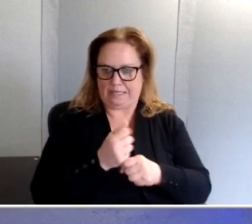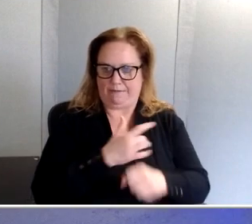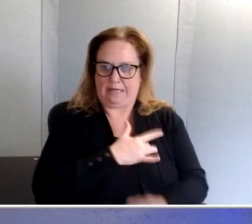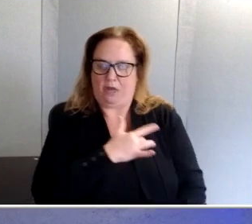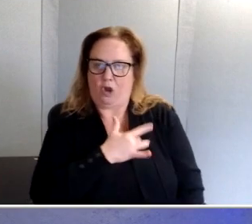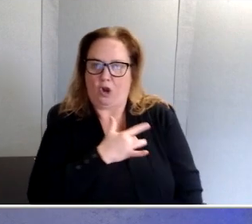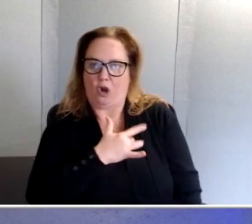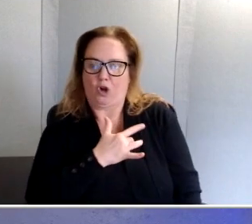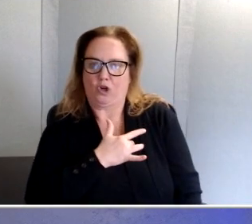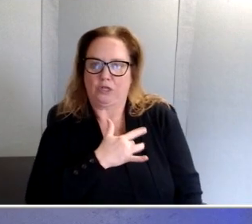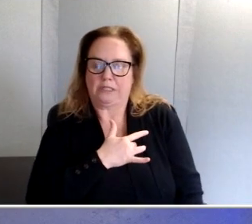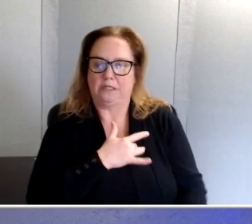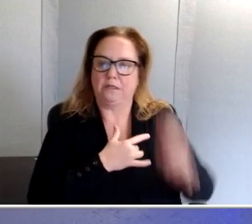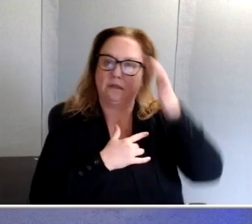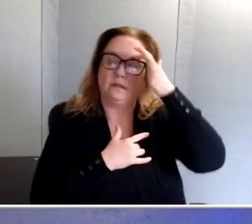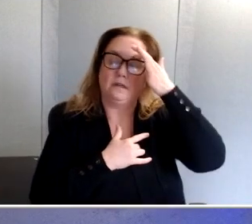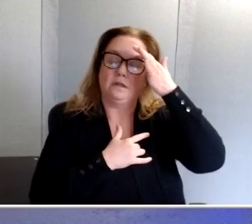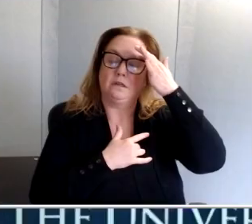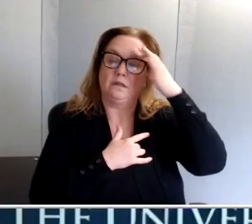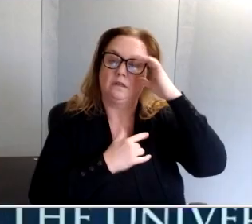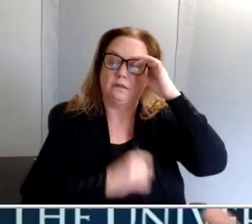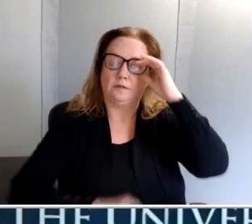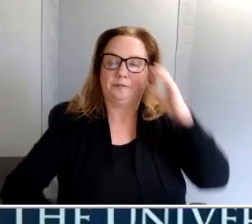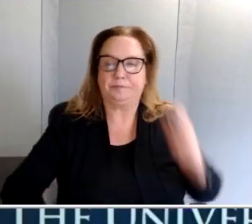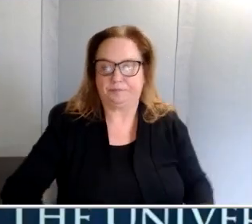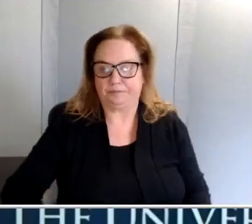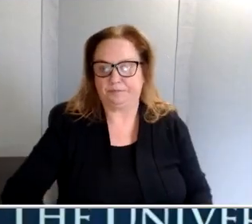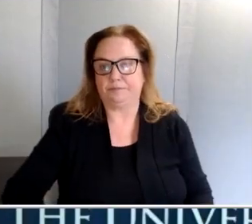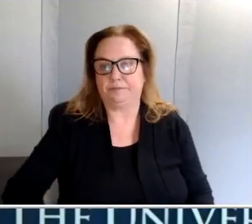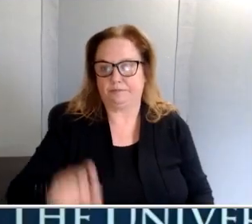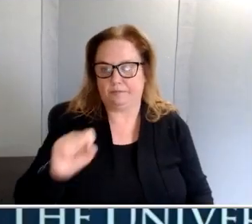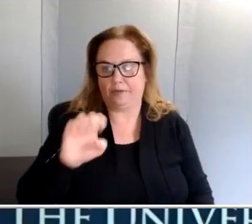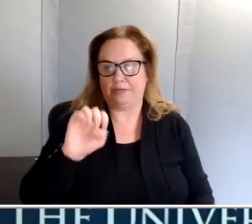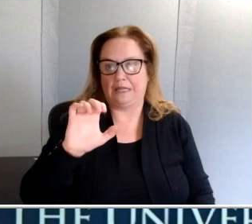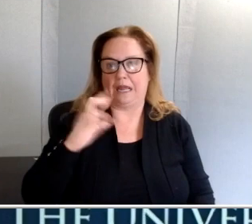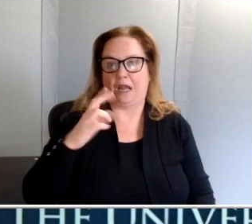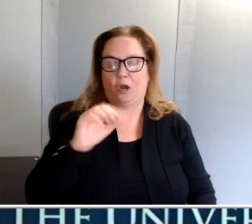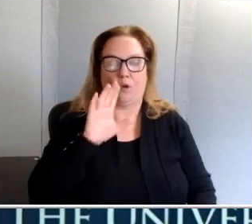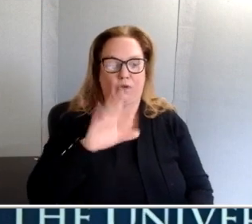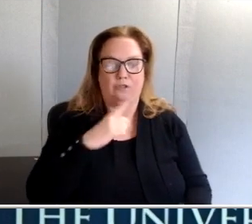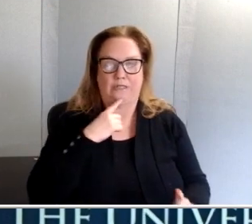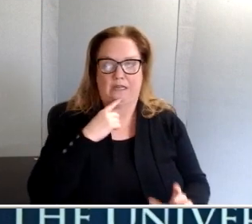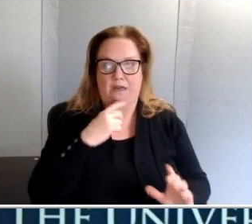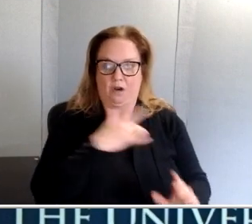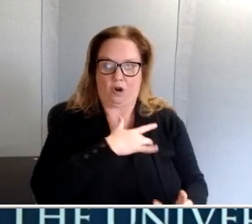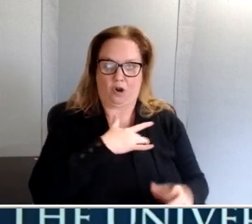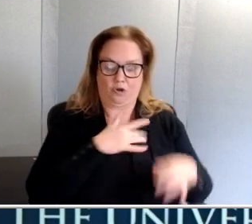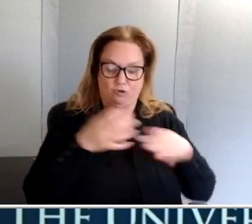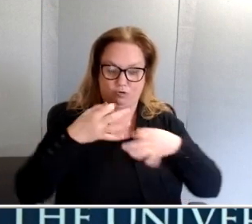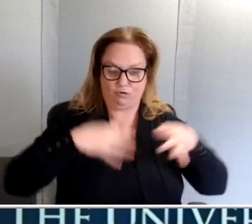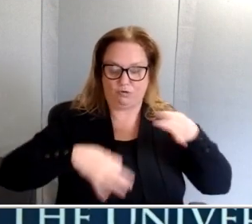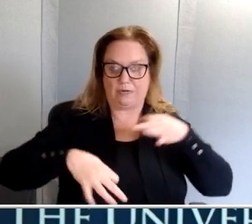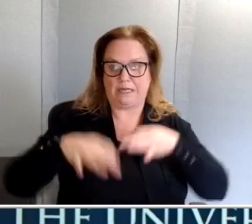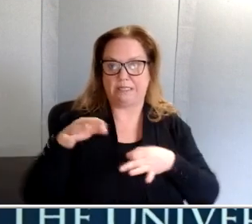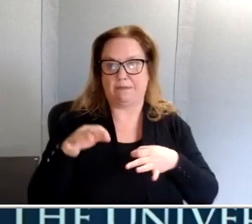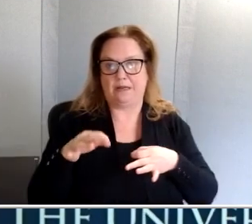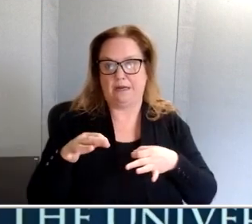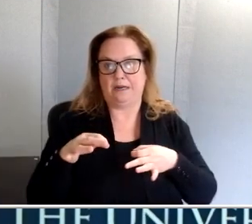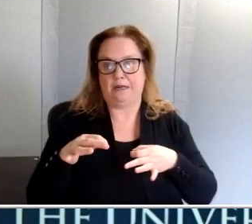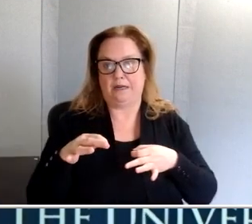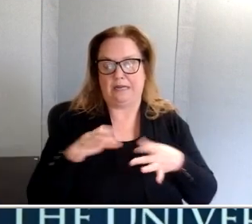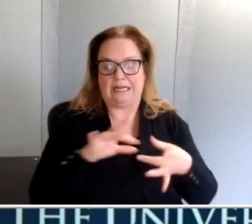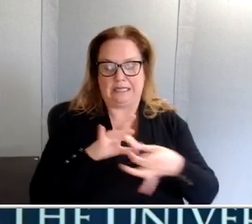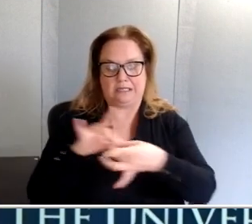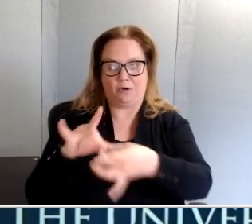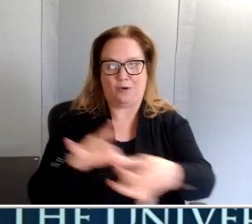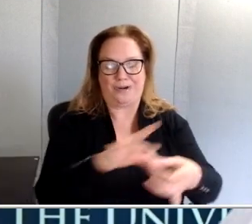and eventually be placed into patients like Brian. Yeah, to echo Nicole's point, I mean, heart transplantation, it's a very coordinated